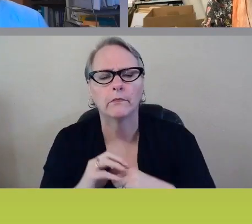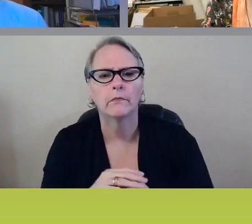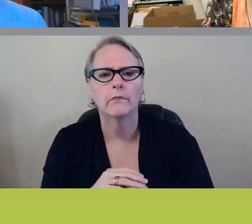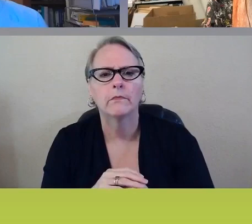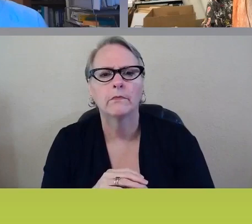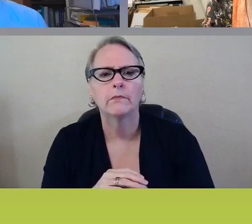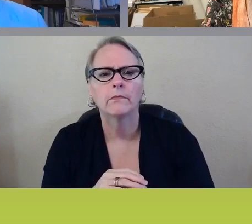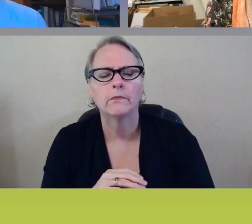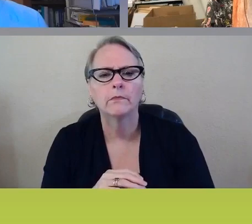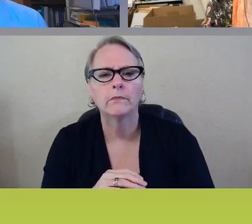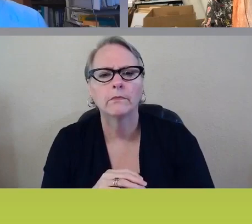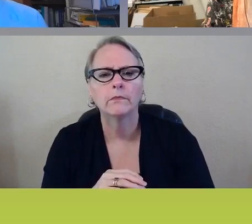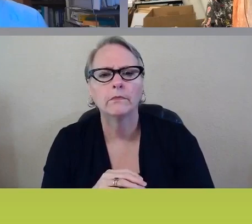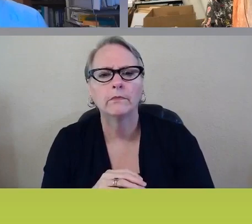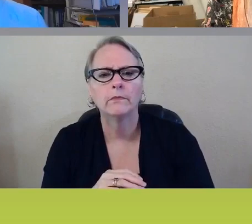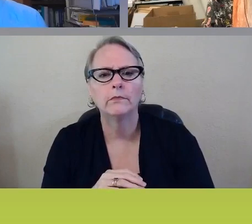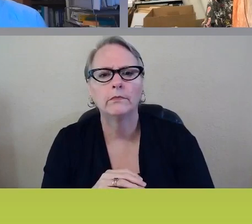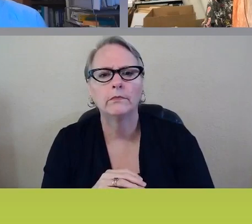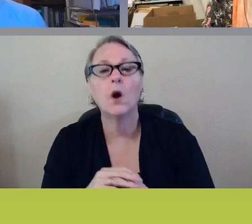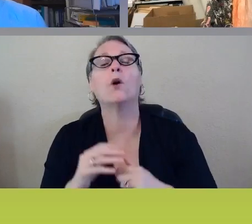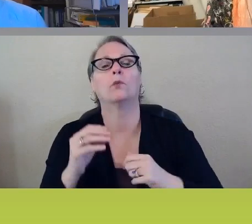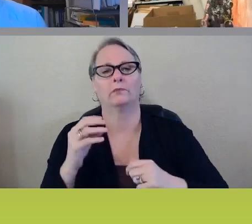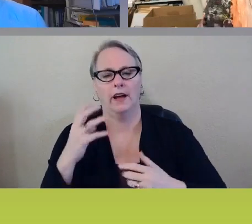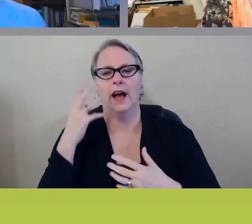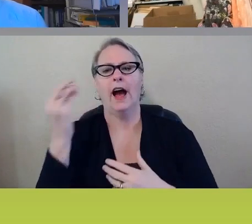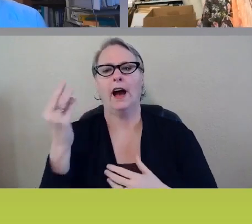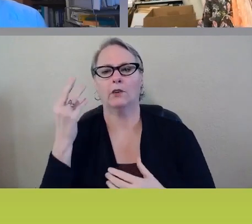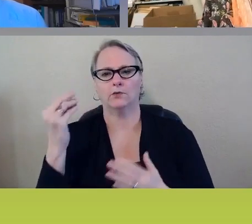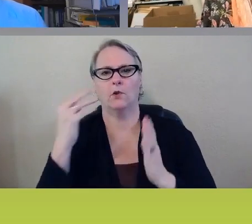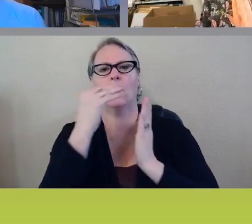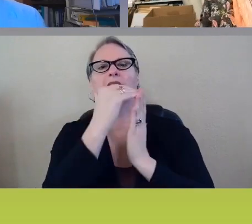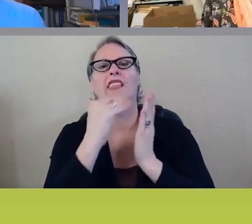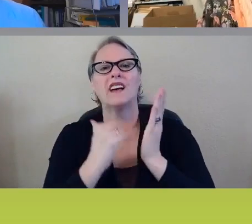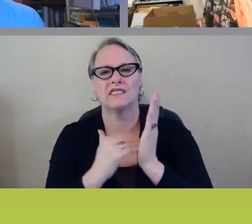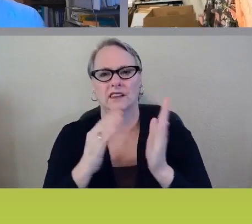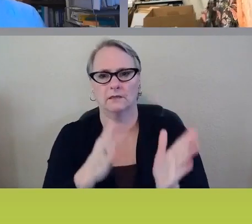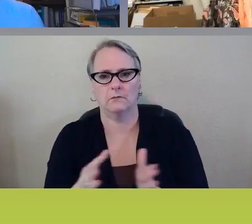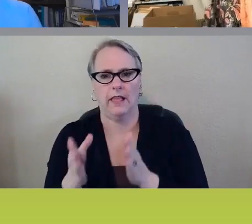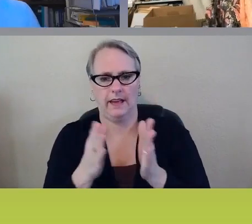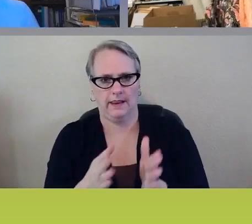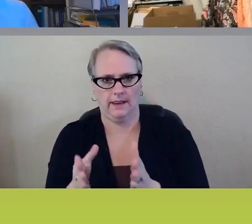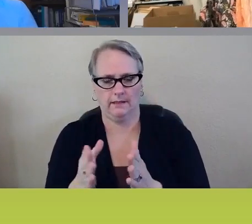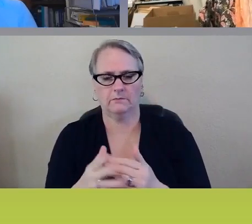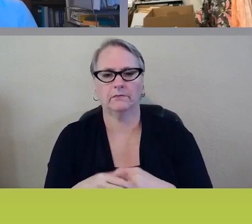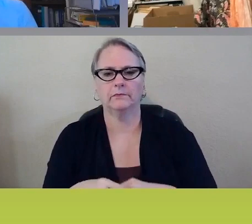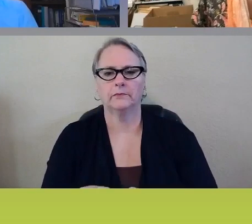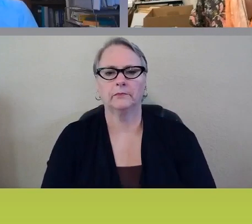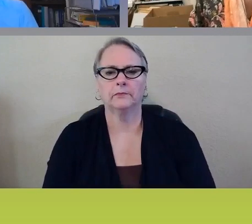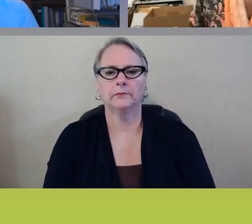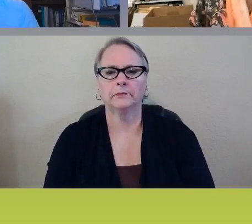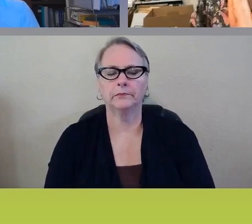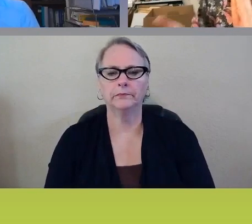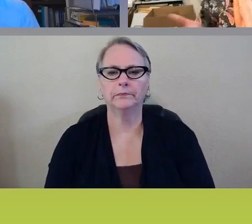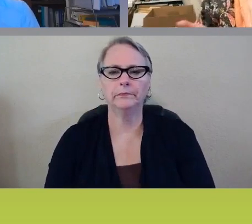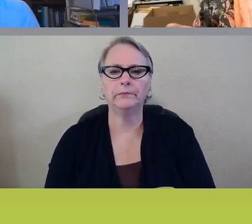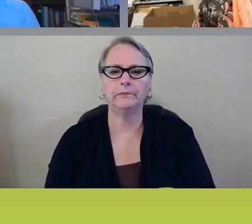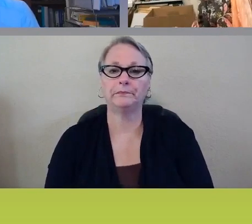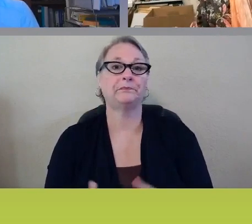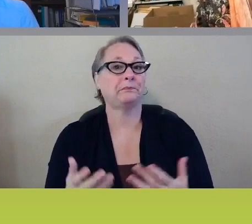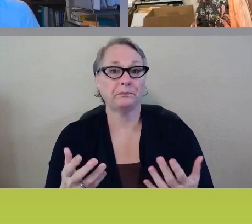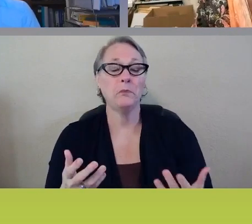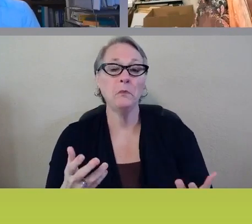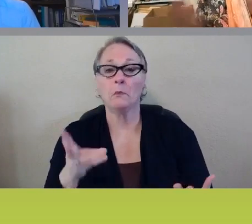lesson planning, like outdoor lesson planning for early learners? Yeah. Yes. Well, I think, it